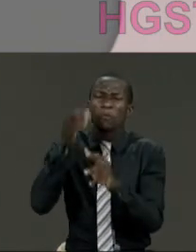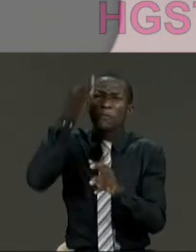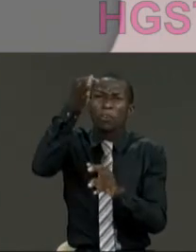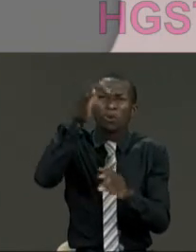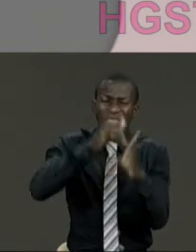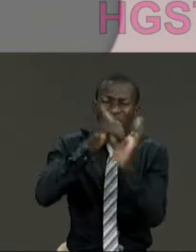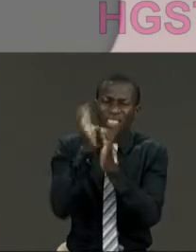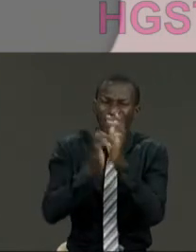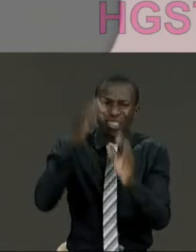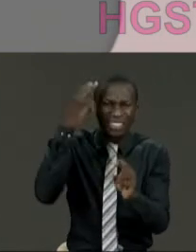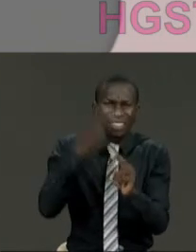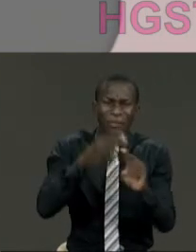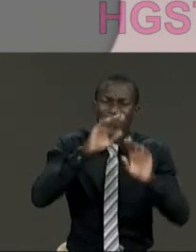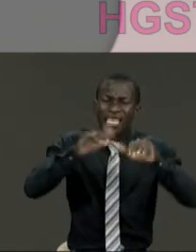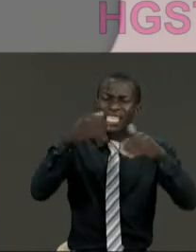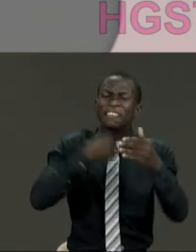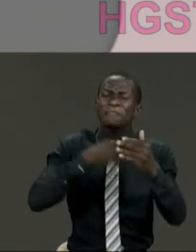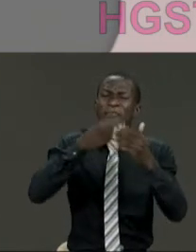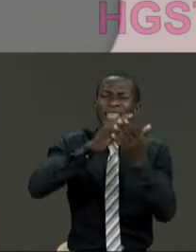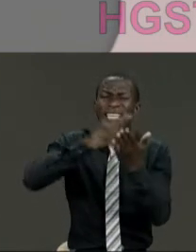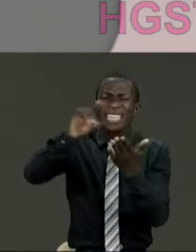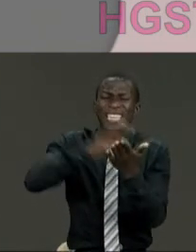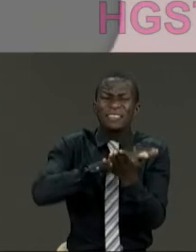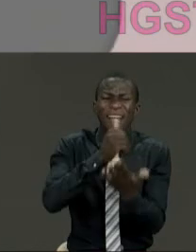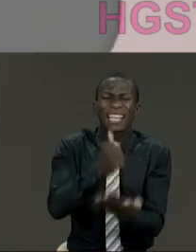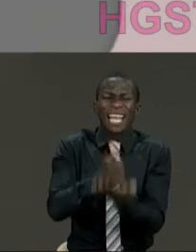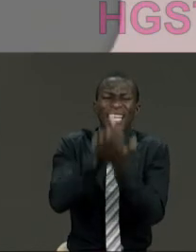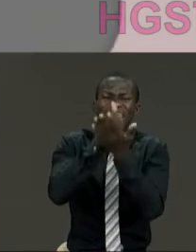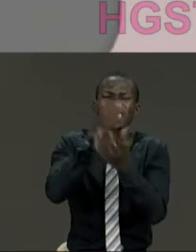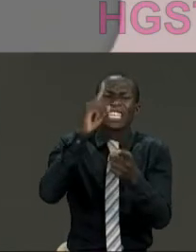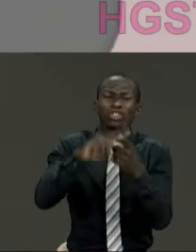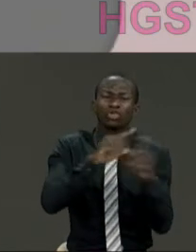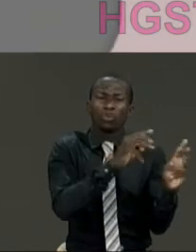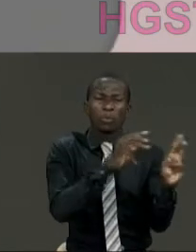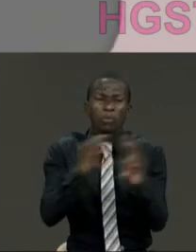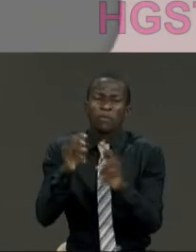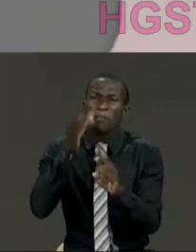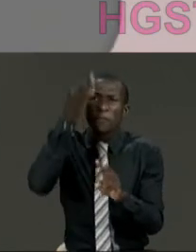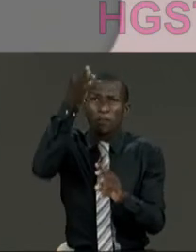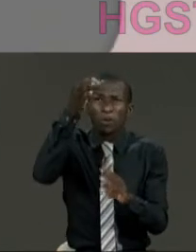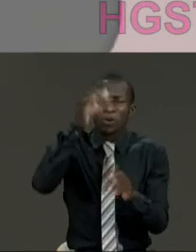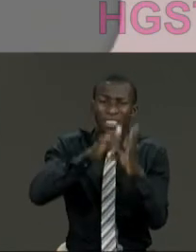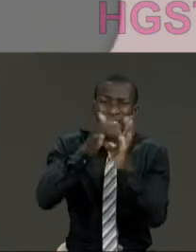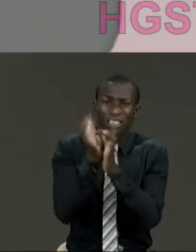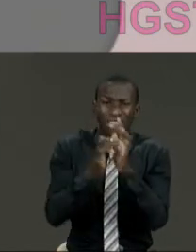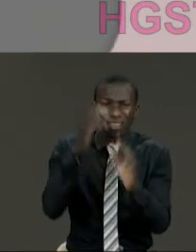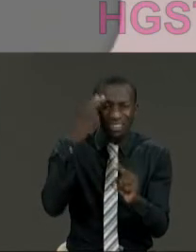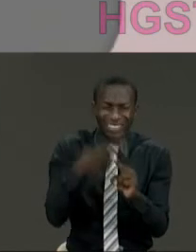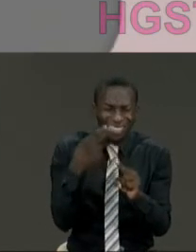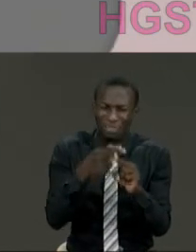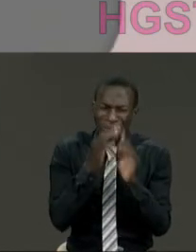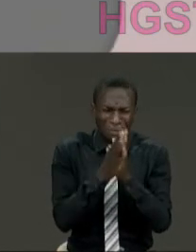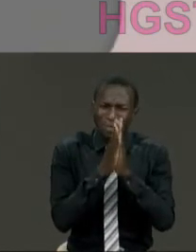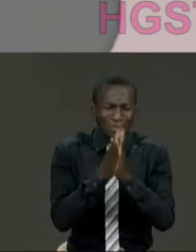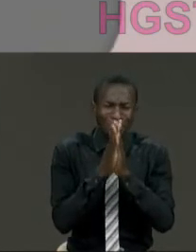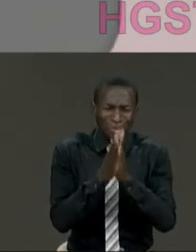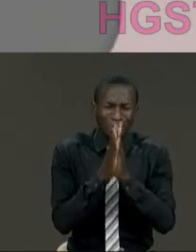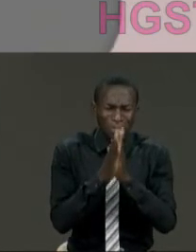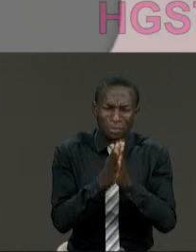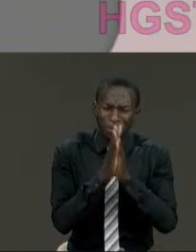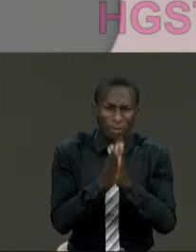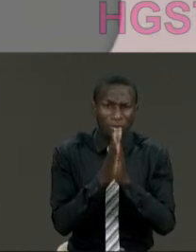Jesus. Give me divine assistance to move forward in the name of Jesus. Give me divine assistance to move forward in